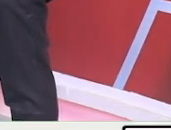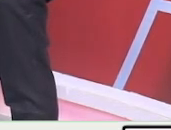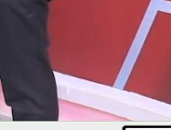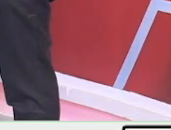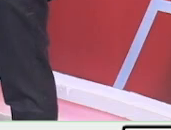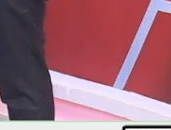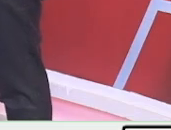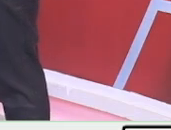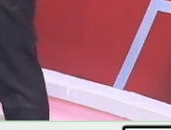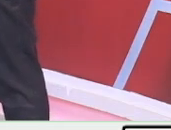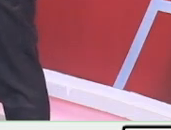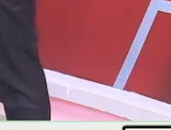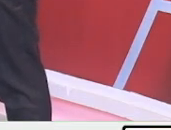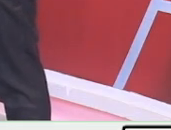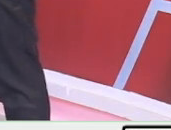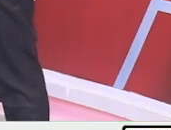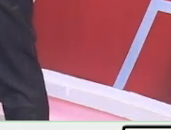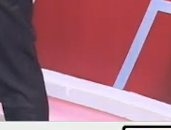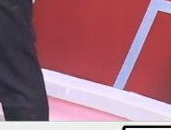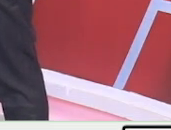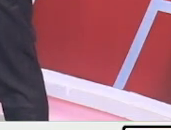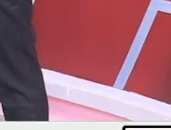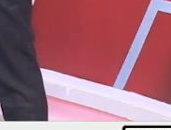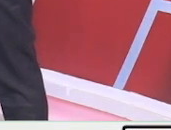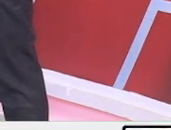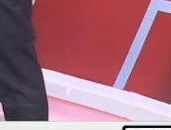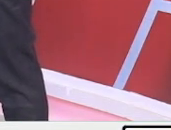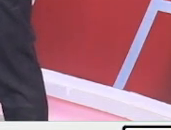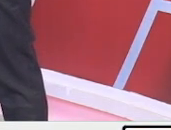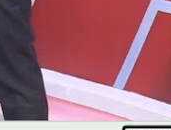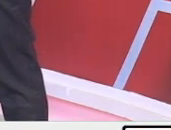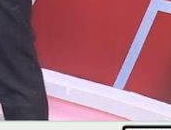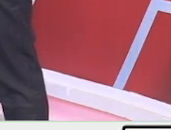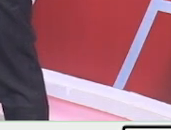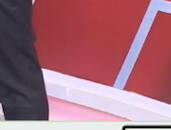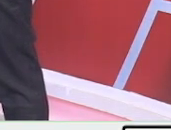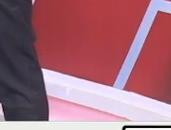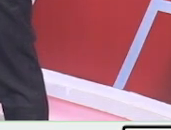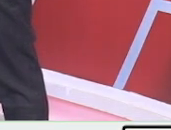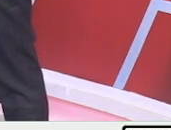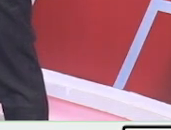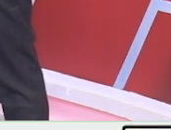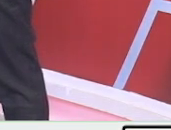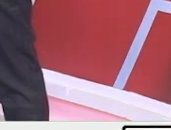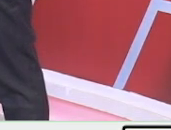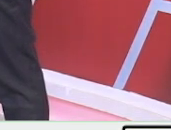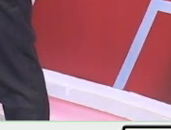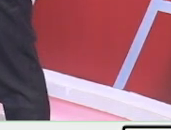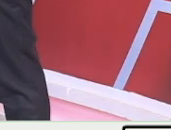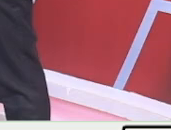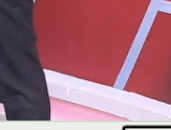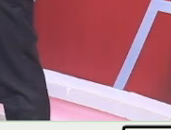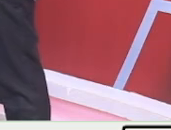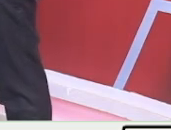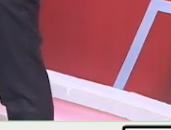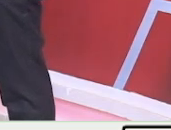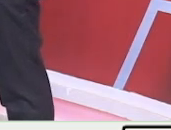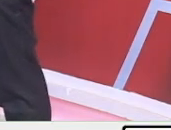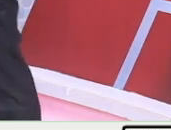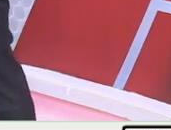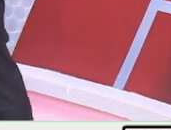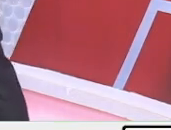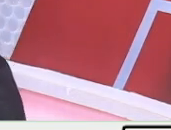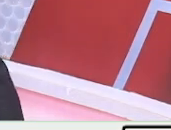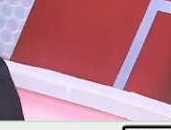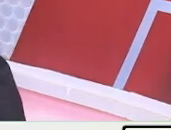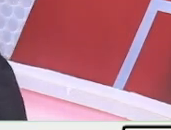numbers. So it's 27, sorry. Right, just tap again. So I tap again. Yes, I hope it will... So this is also an